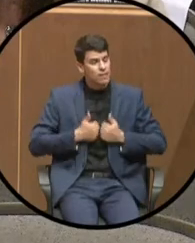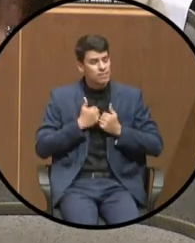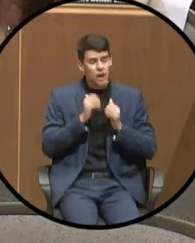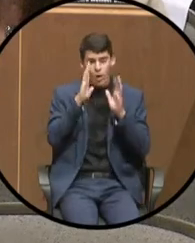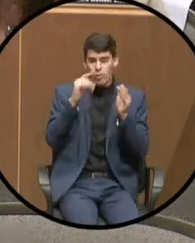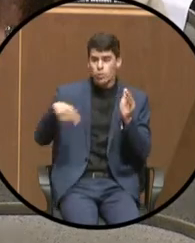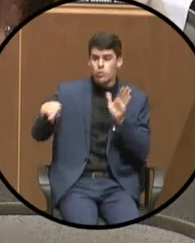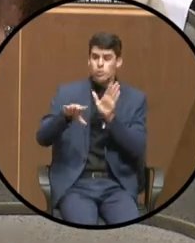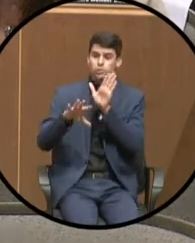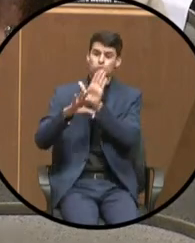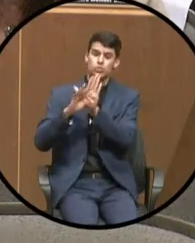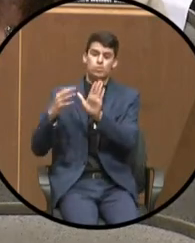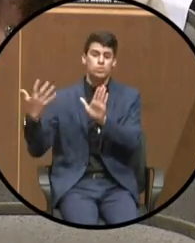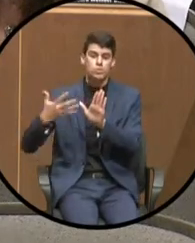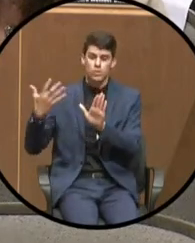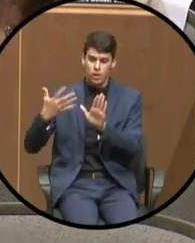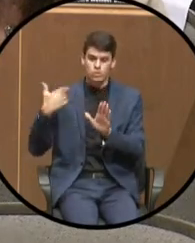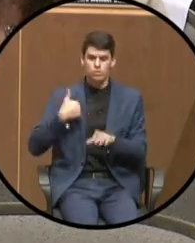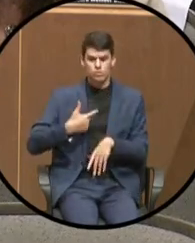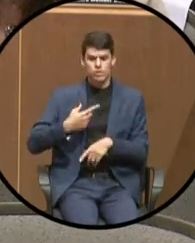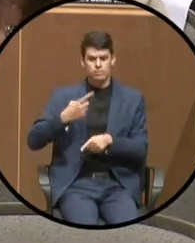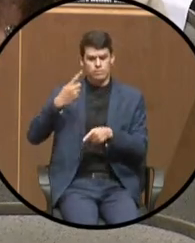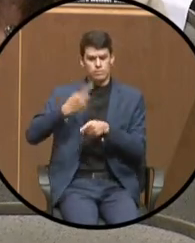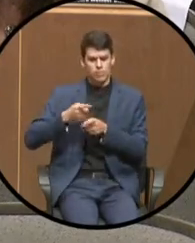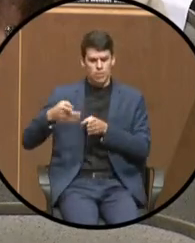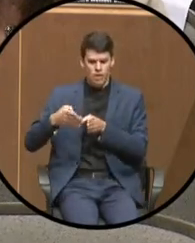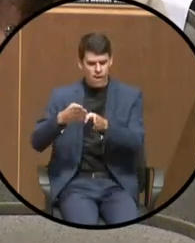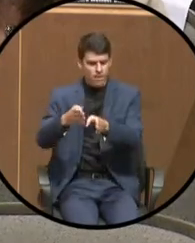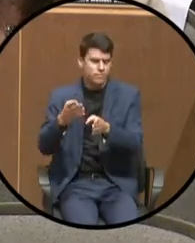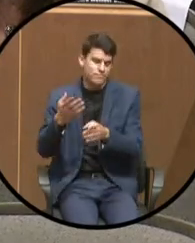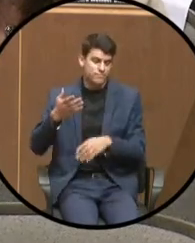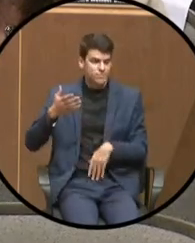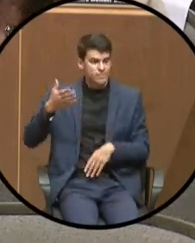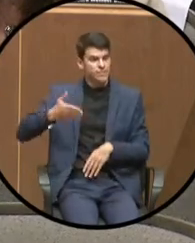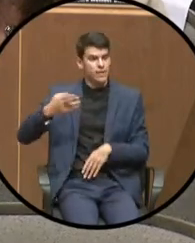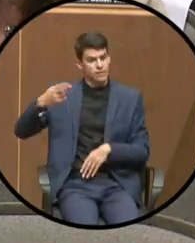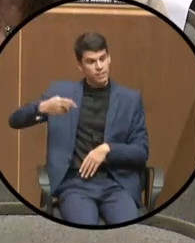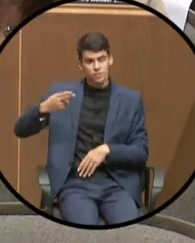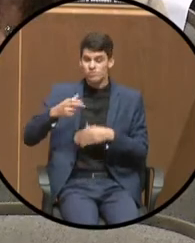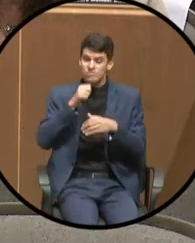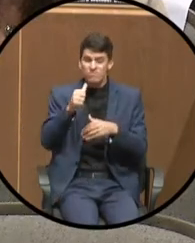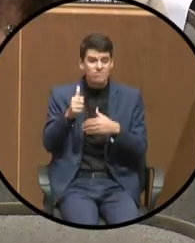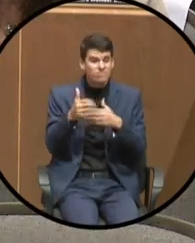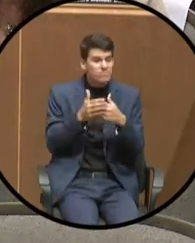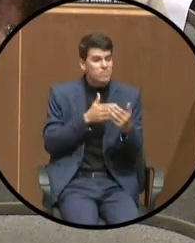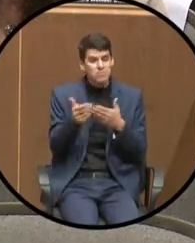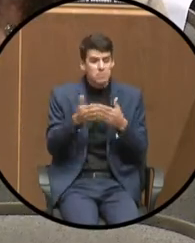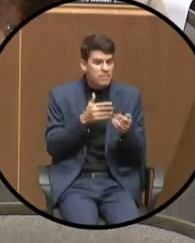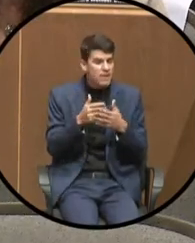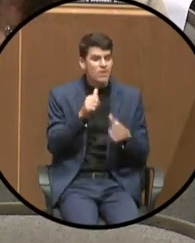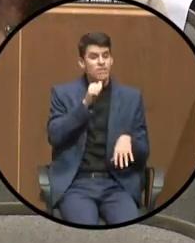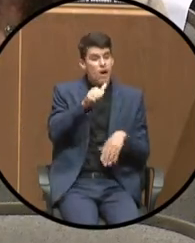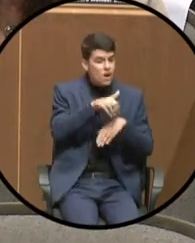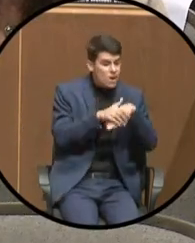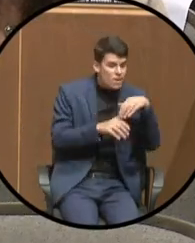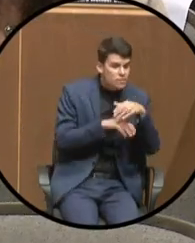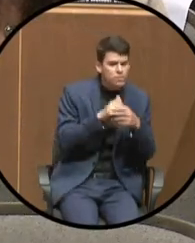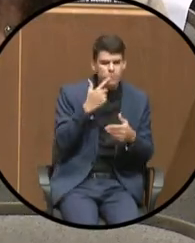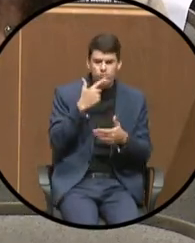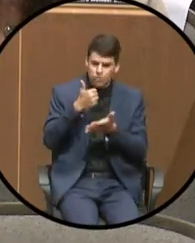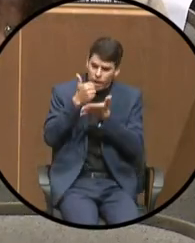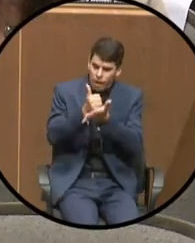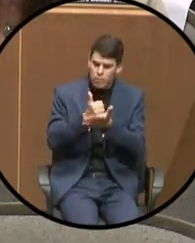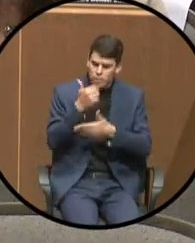to be on the right side of history, no matter how uncomfortable it may be, and help us get through this and out to the other